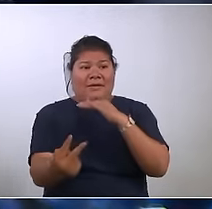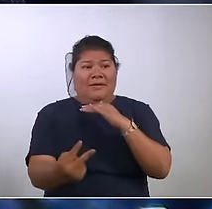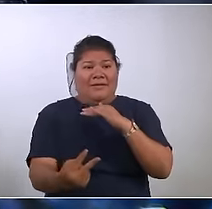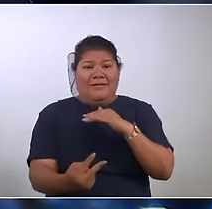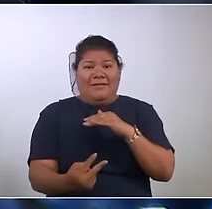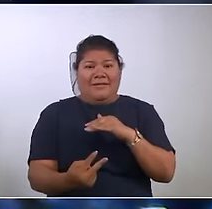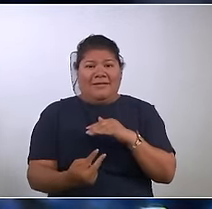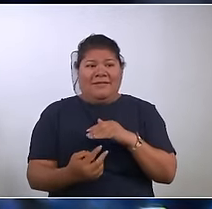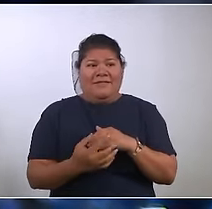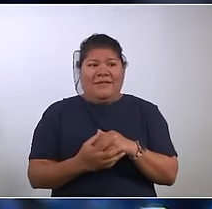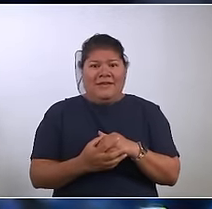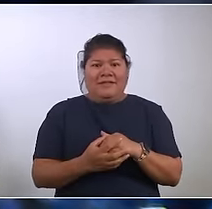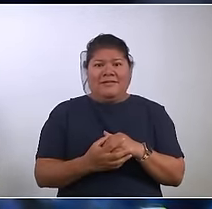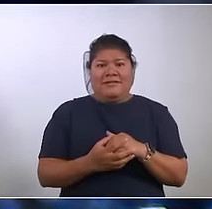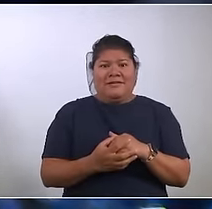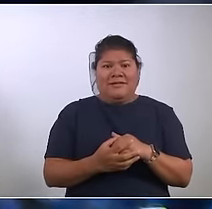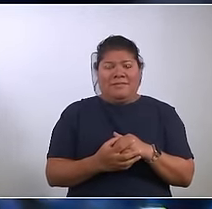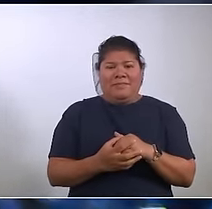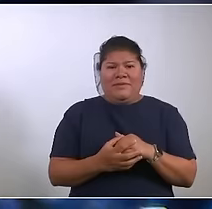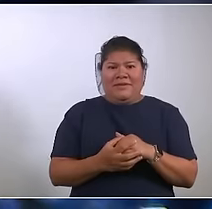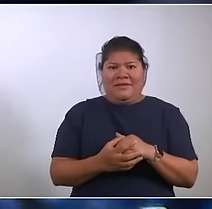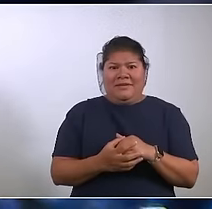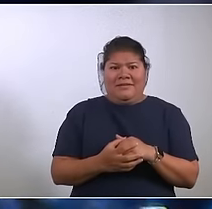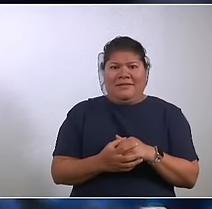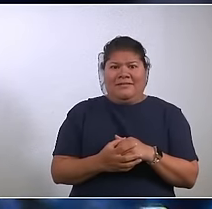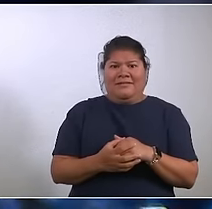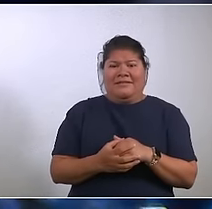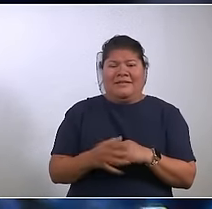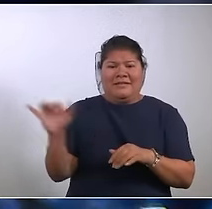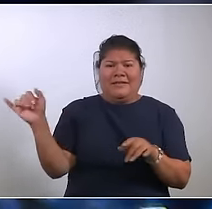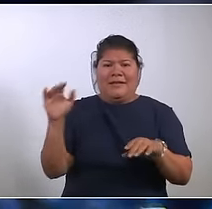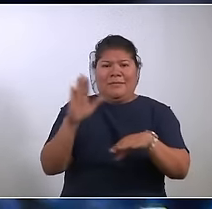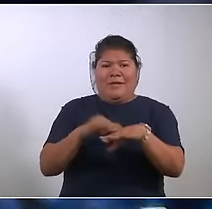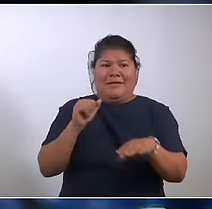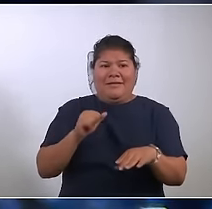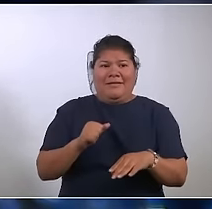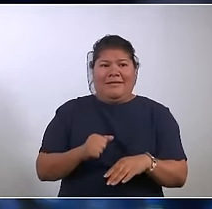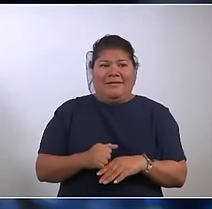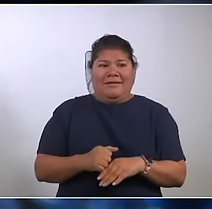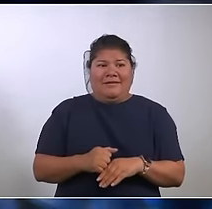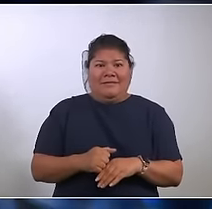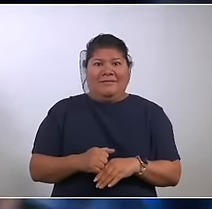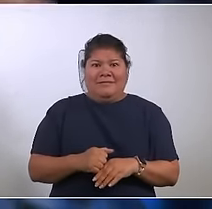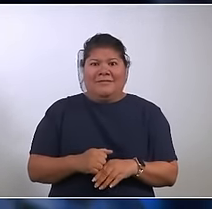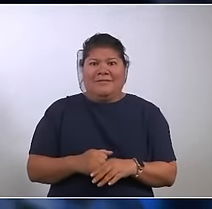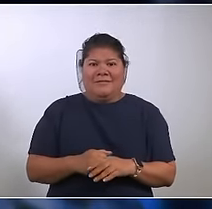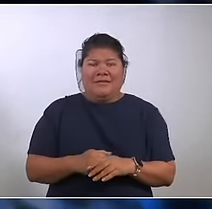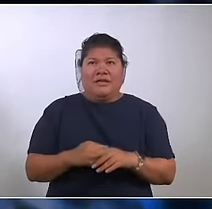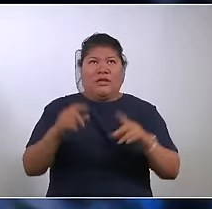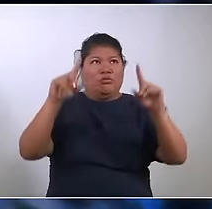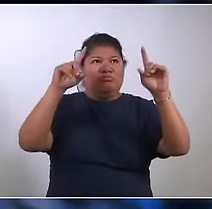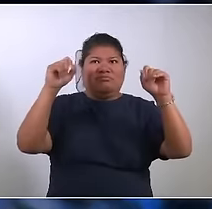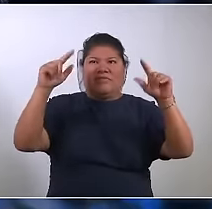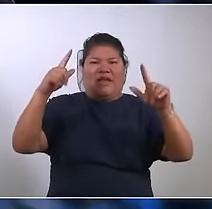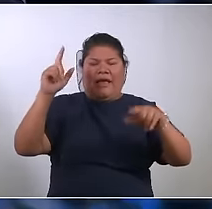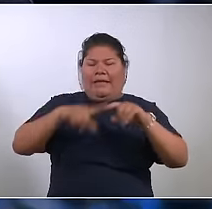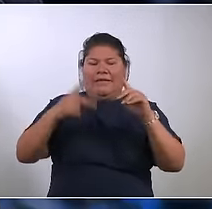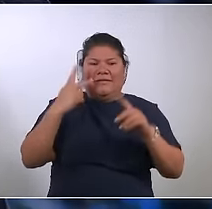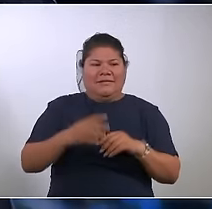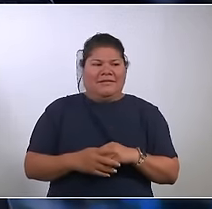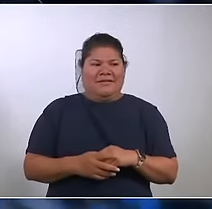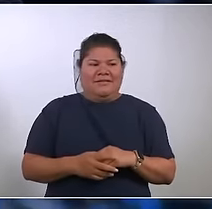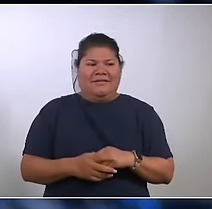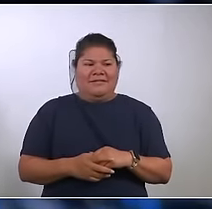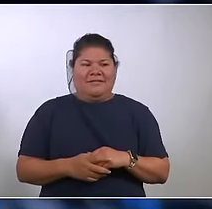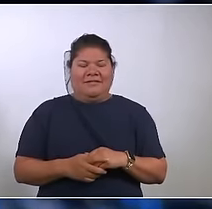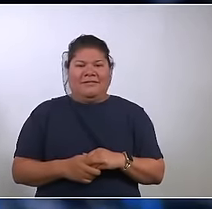que yo profetizo. As he commanded. Así como él mandó. Is it on the screens? I don't even know. I can't see the screen. Está en la